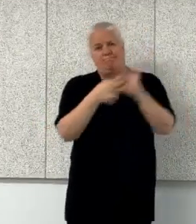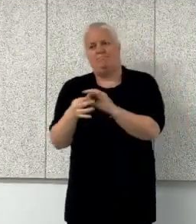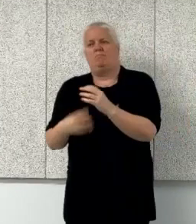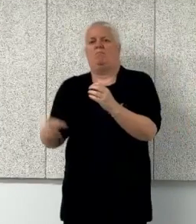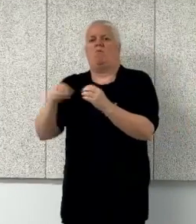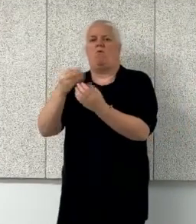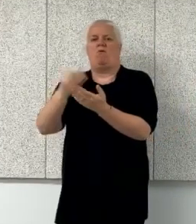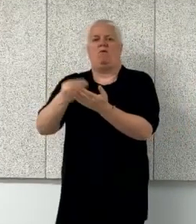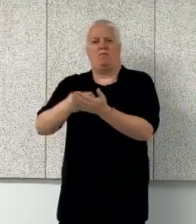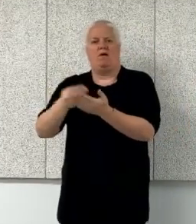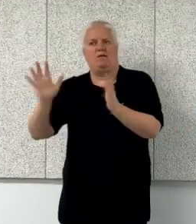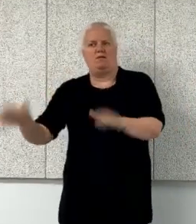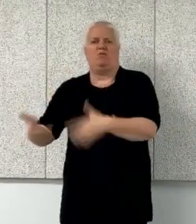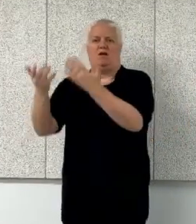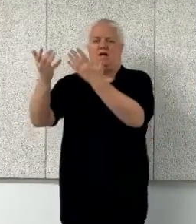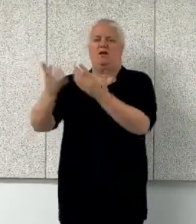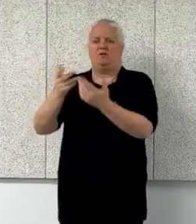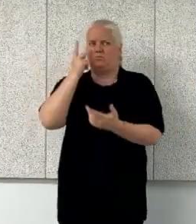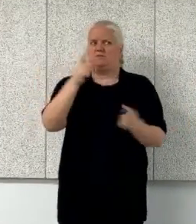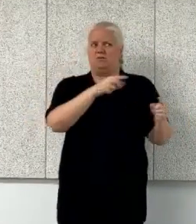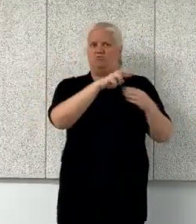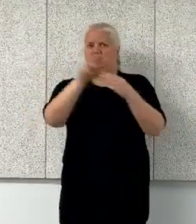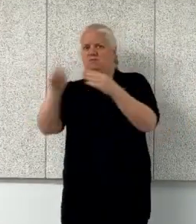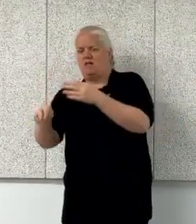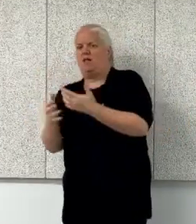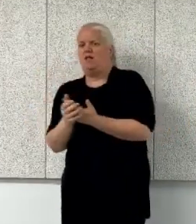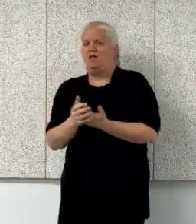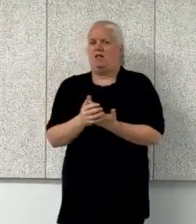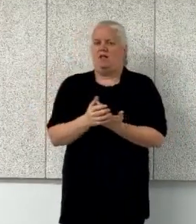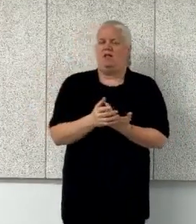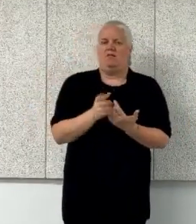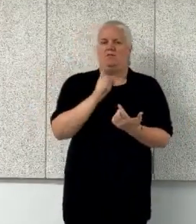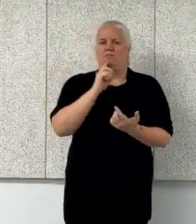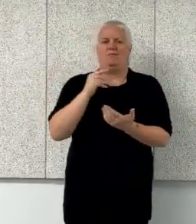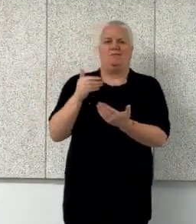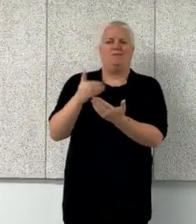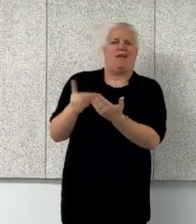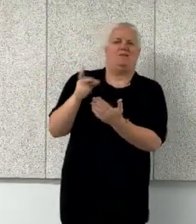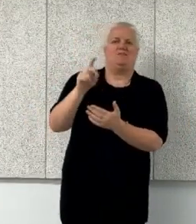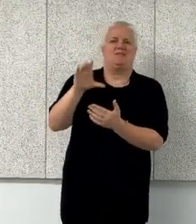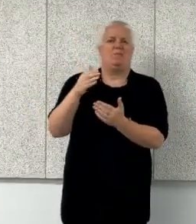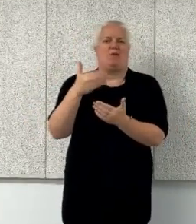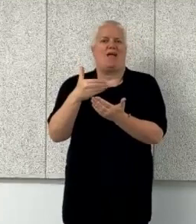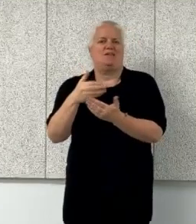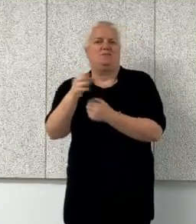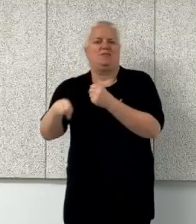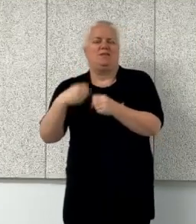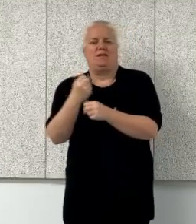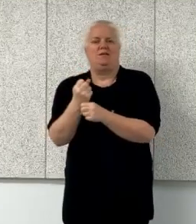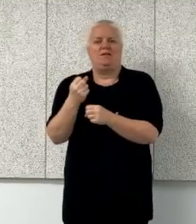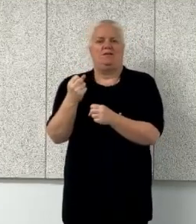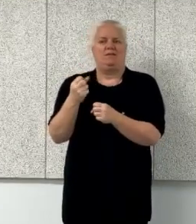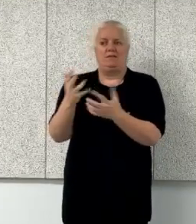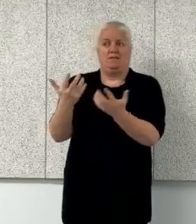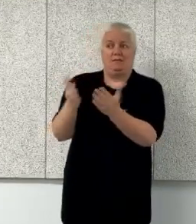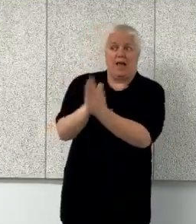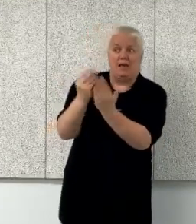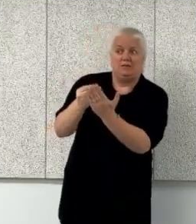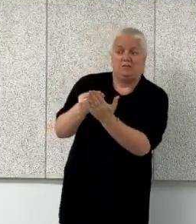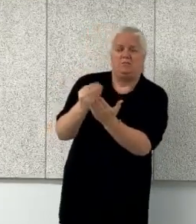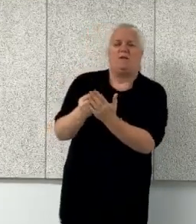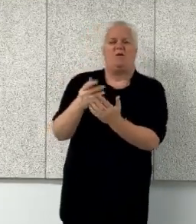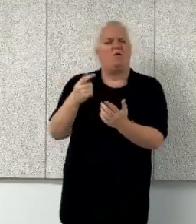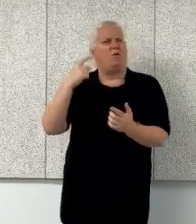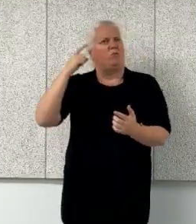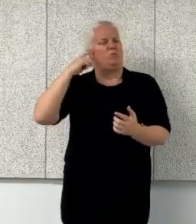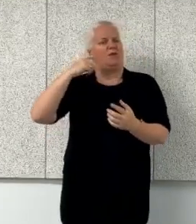don't have to tell people like, hey, these are all the cool things we're doing, really rushed at the end of December. Yeah. People are hearing about it all year, so they already have that in their heads.